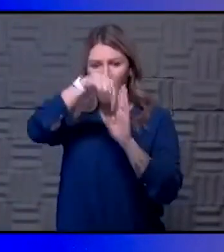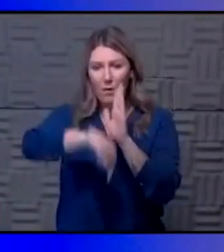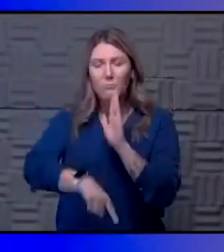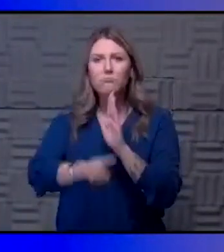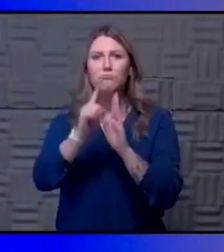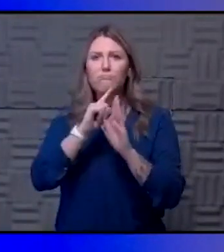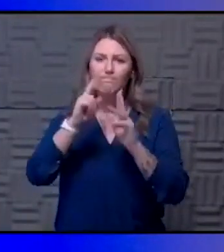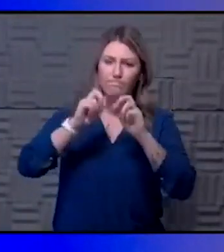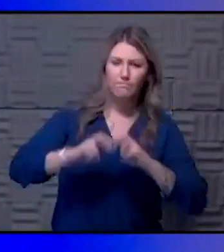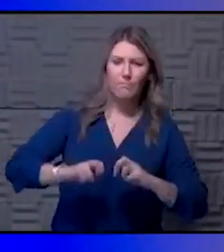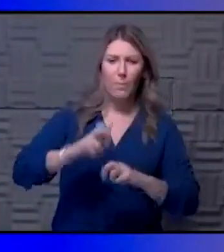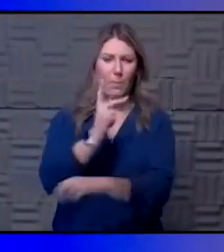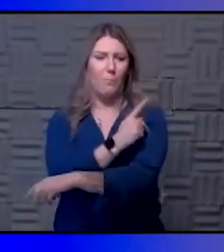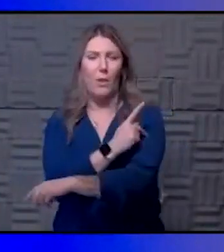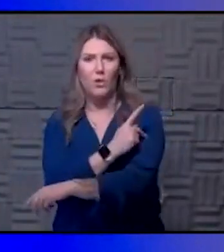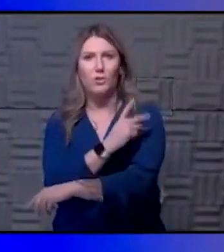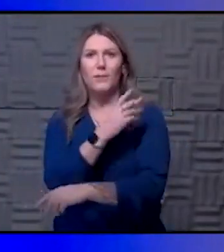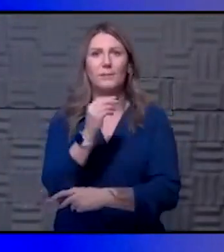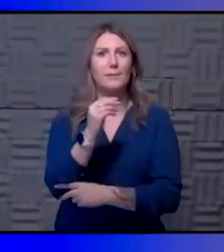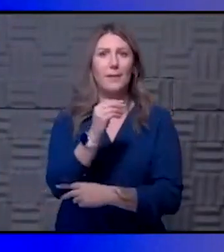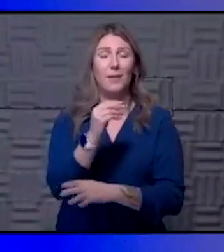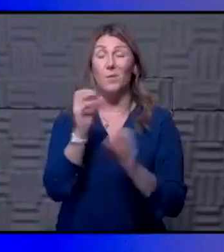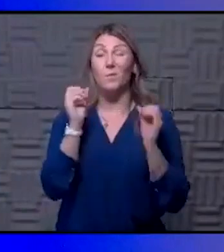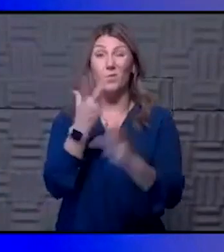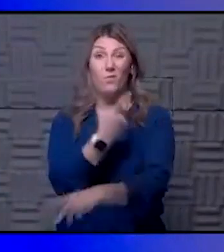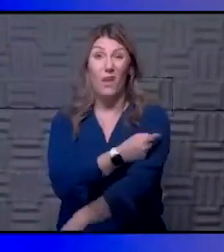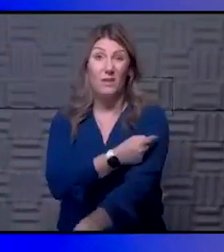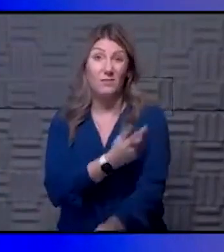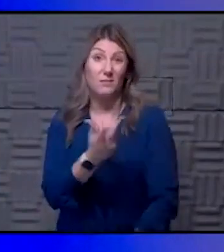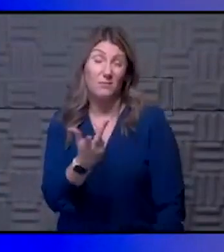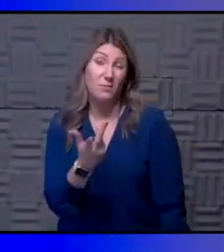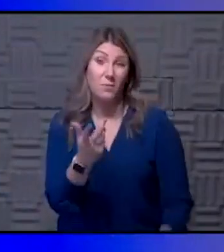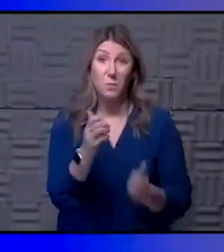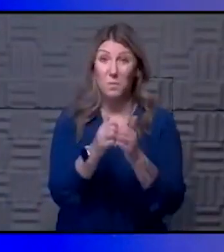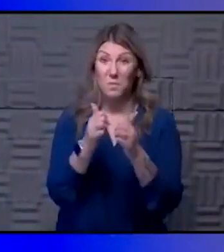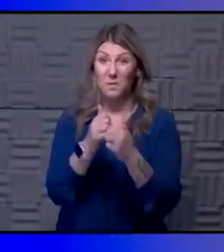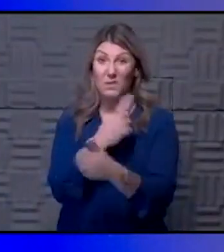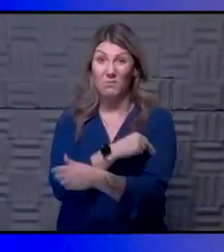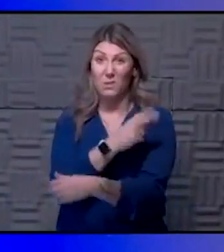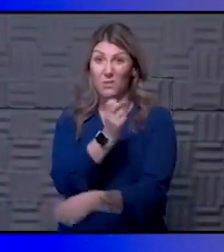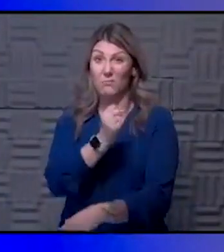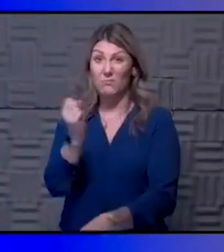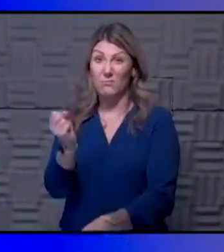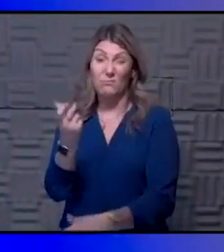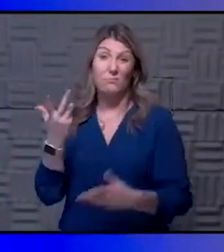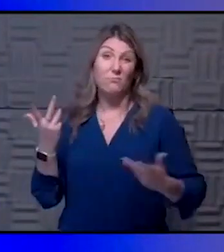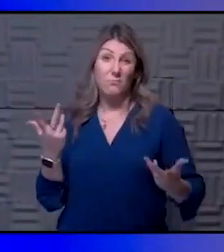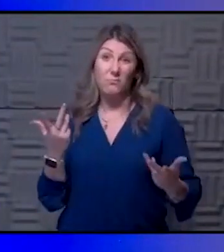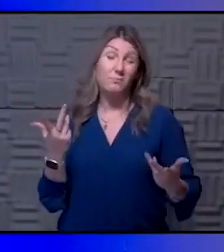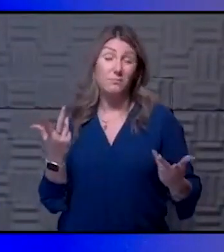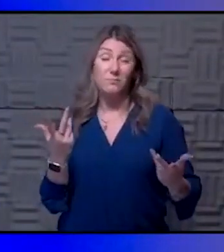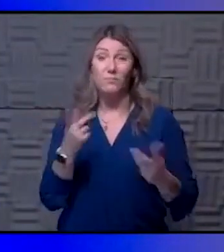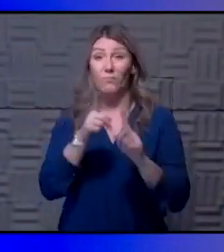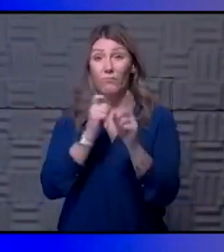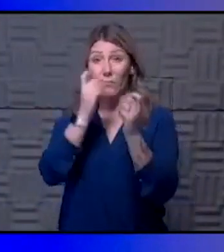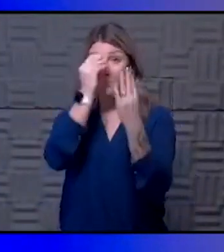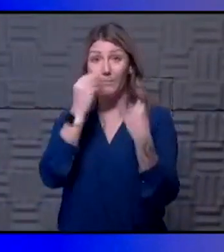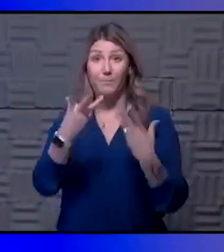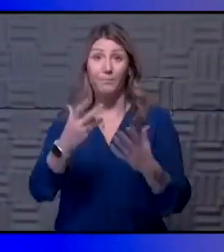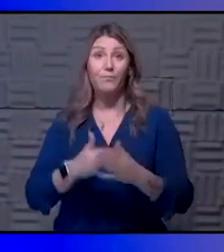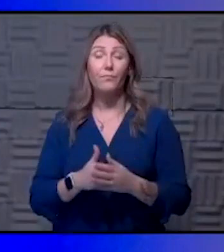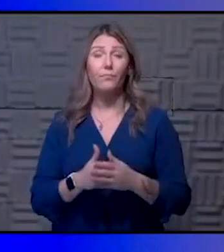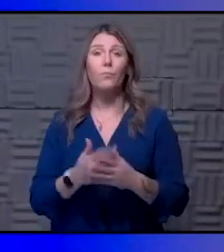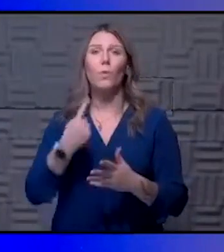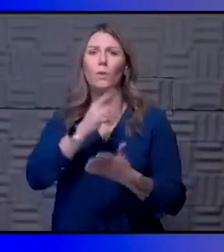patients. And there wasn't vaccination of those patients that are hospitalized from that information. I think we can get some